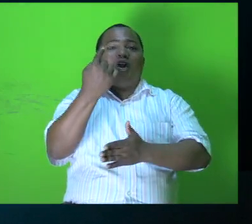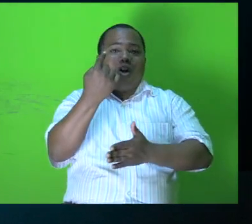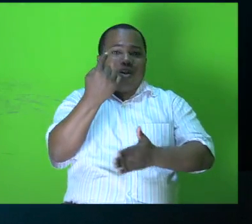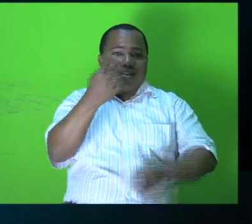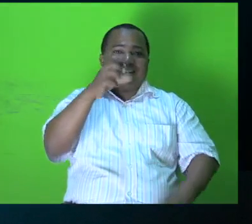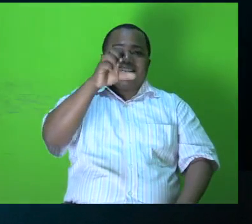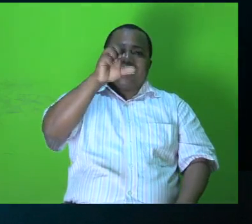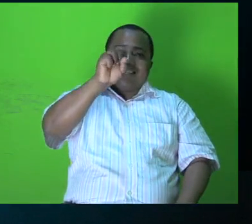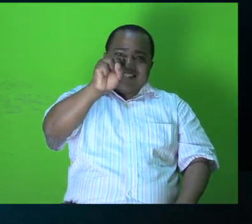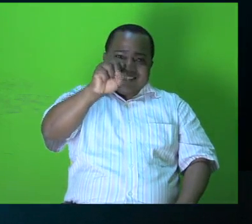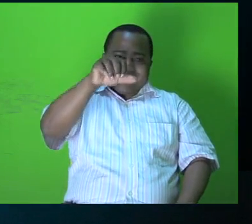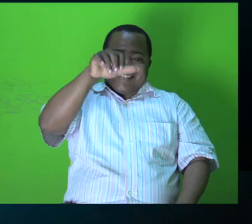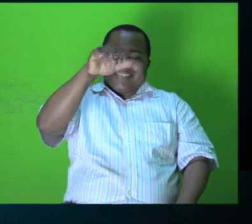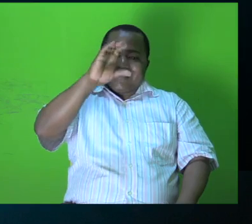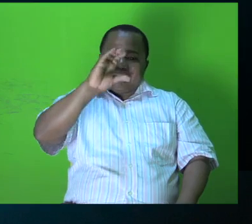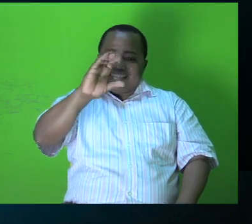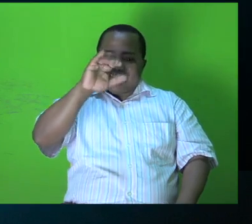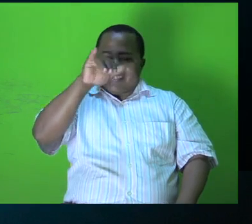cytokinesis.